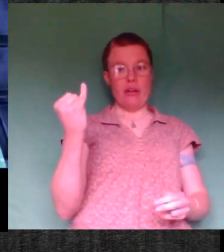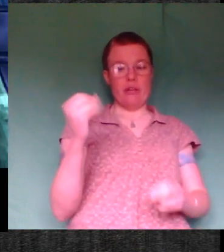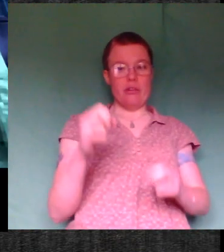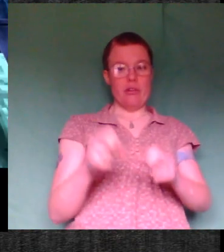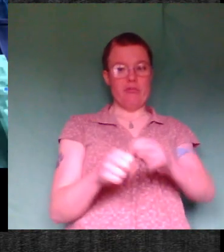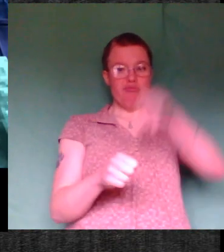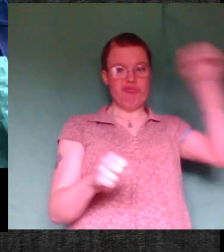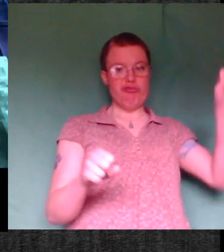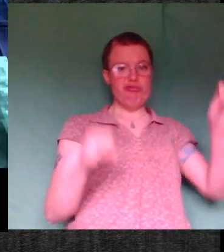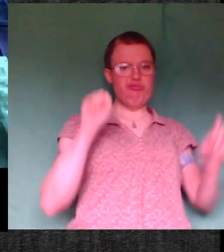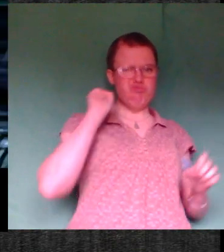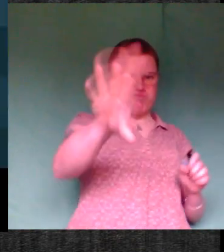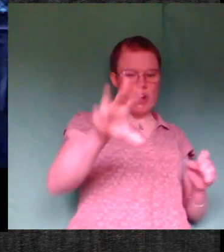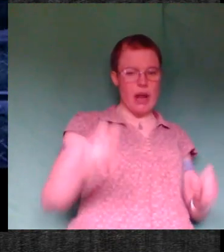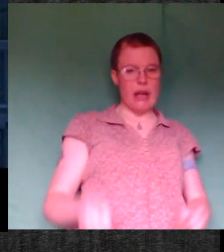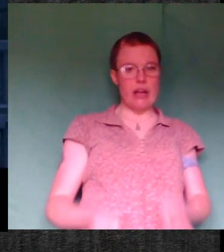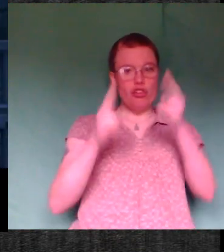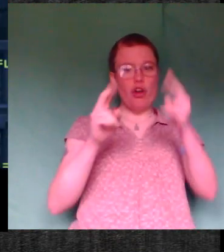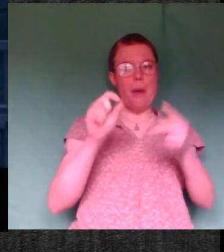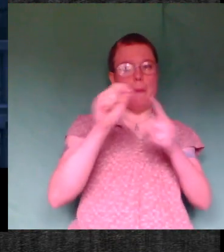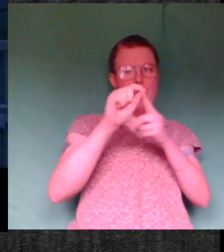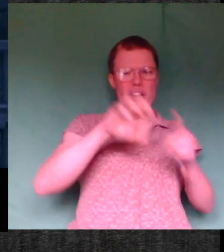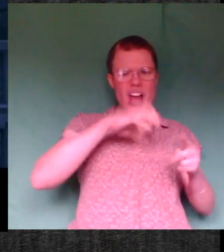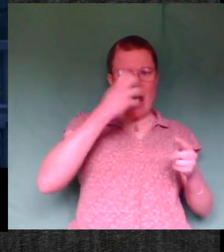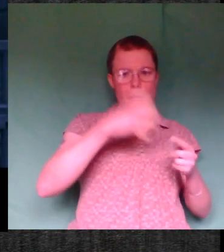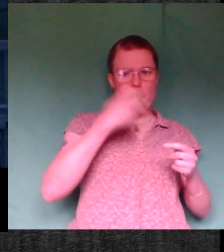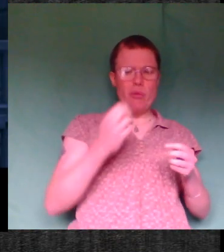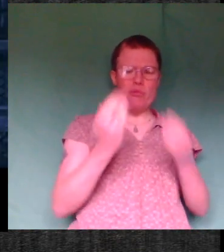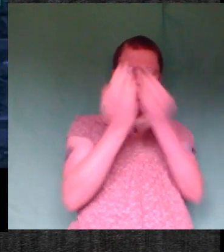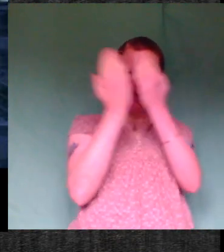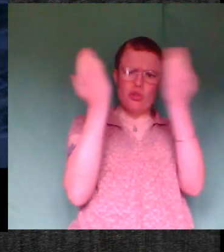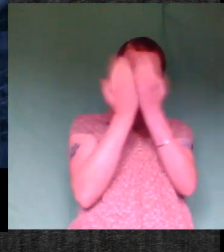What about the air duct near the door?